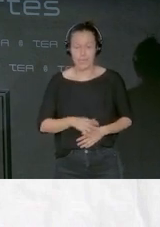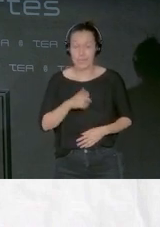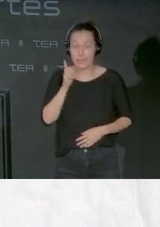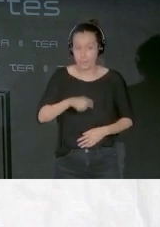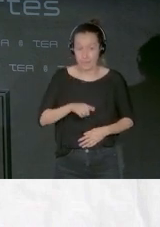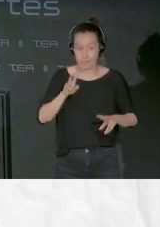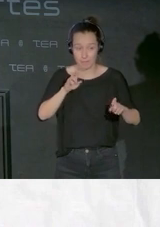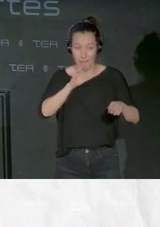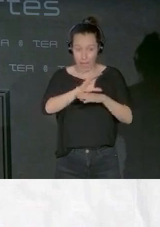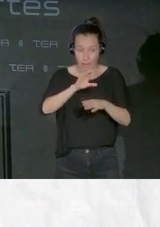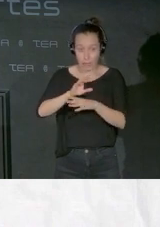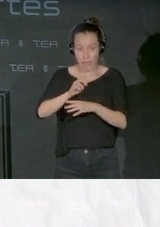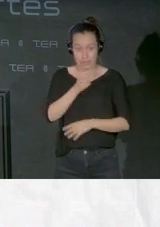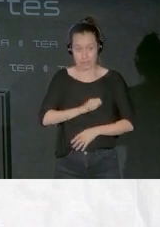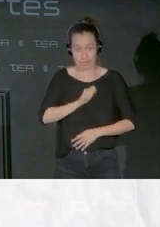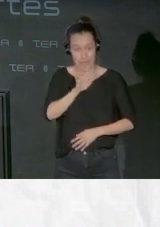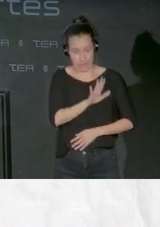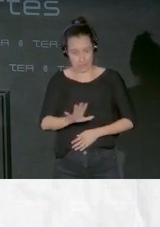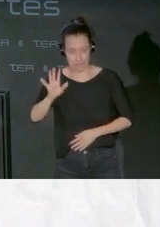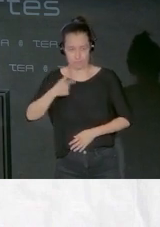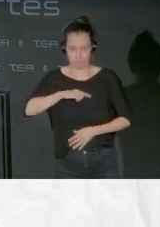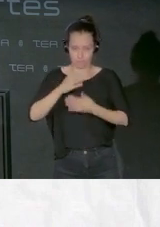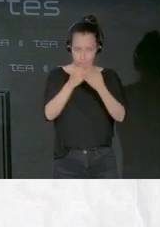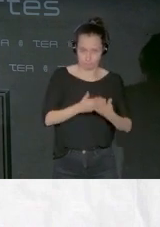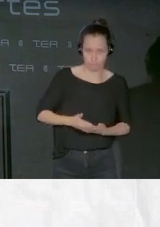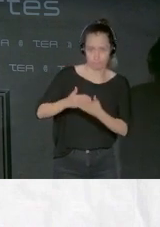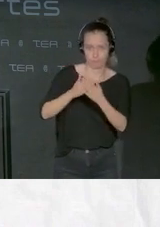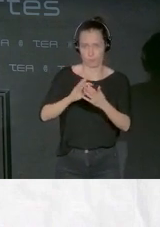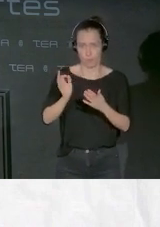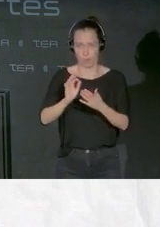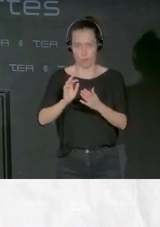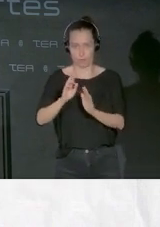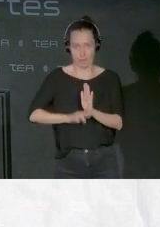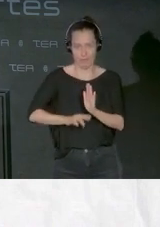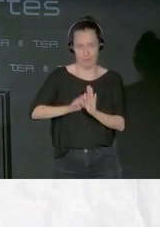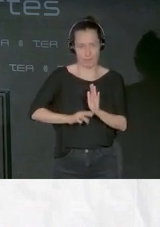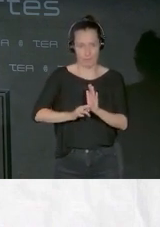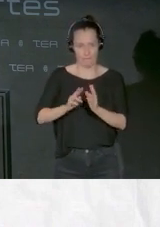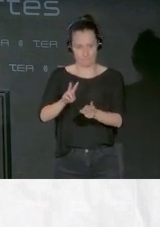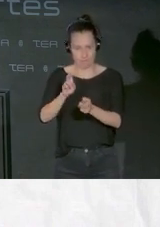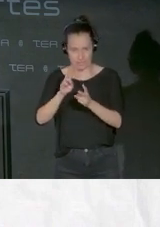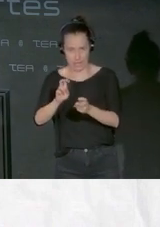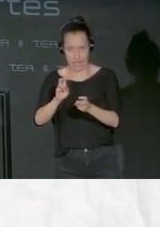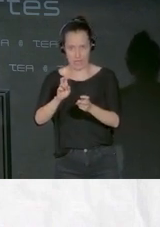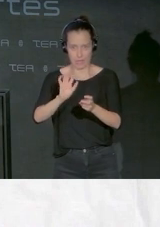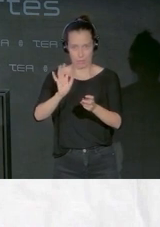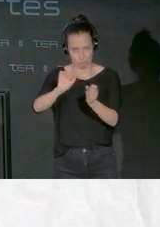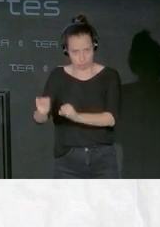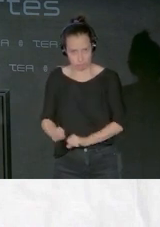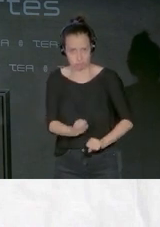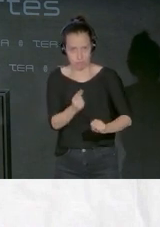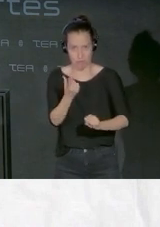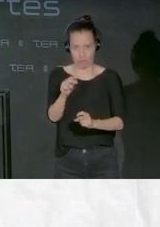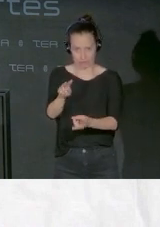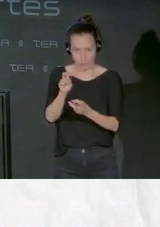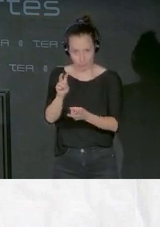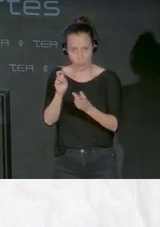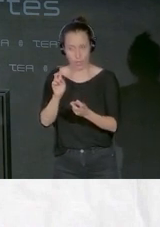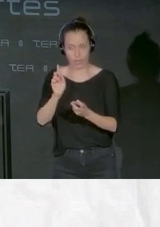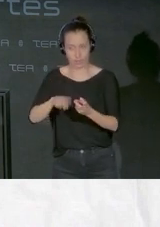reconsidered here. It is that there is a clear call for that. And we also looked at the more, let's